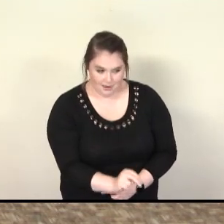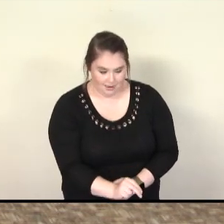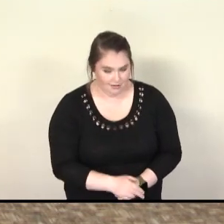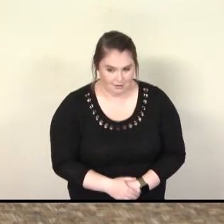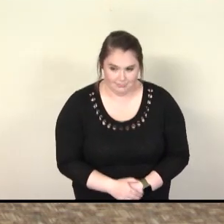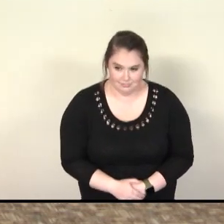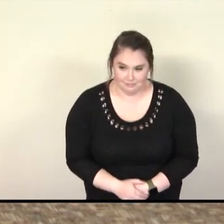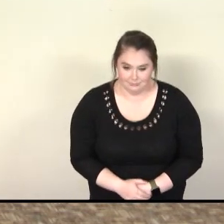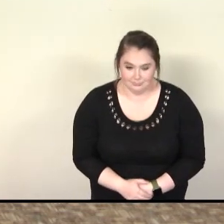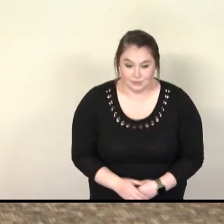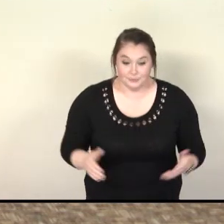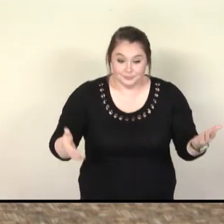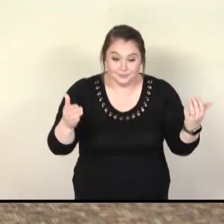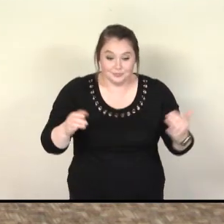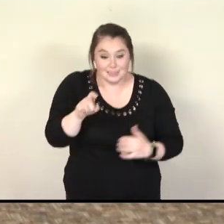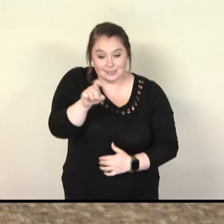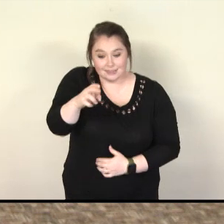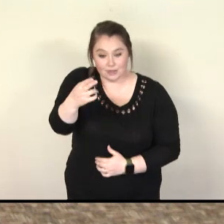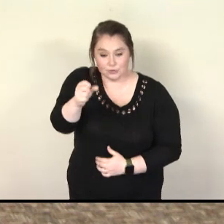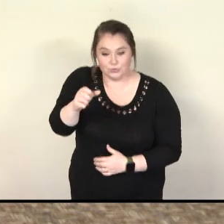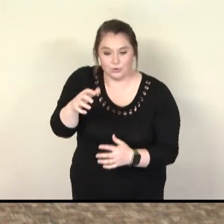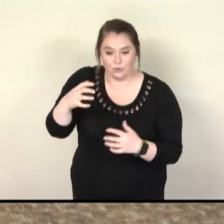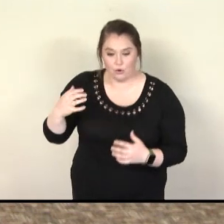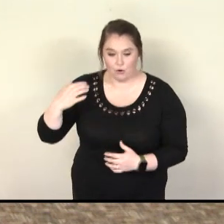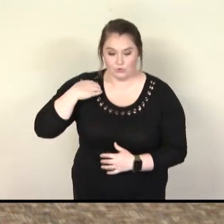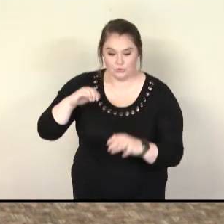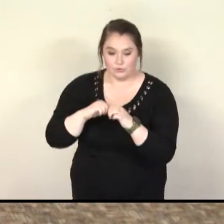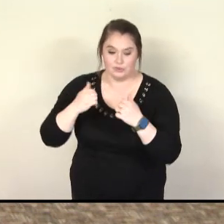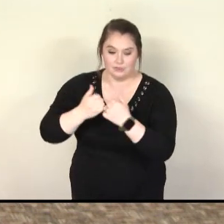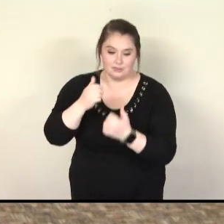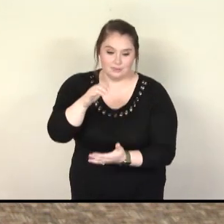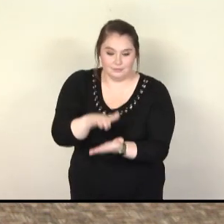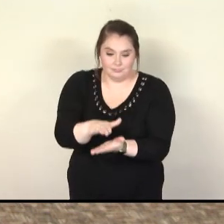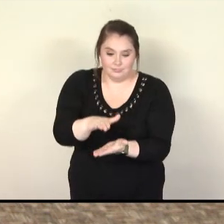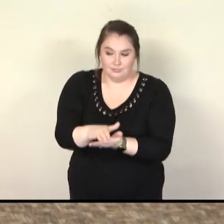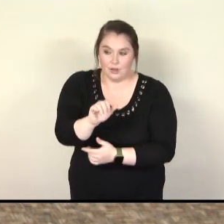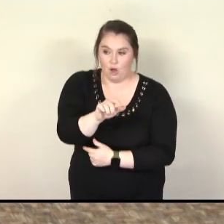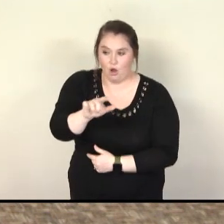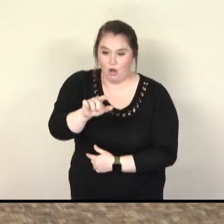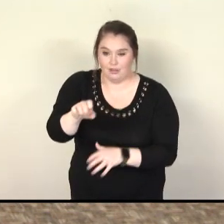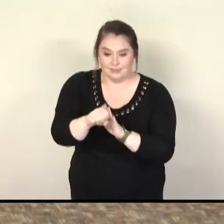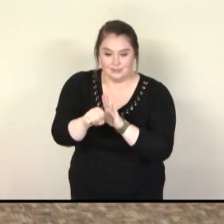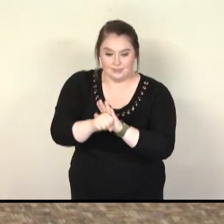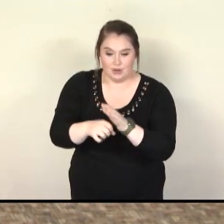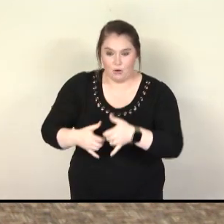Our next item is the Texas High School Coaches Association Academic All-State Awards,